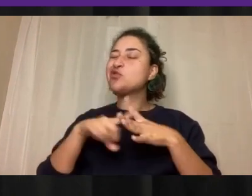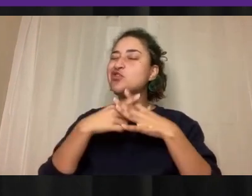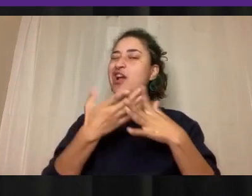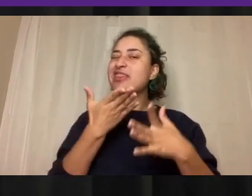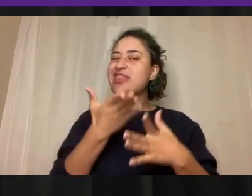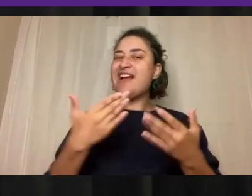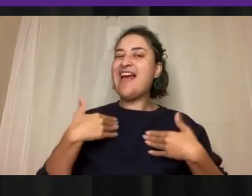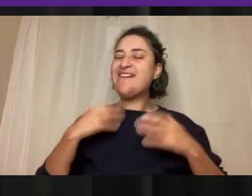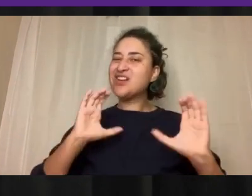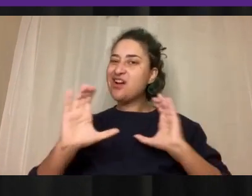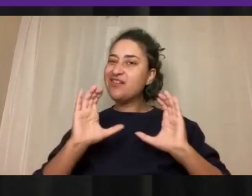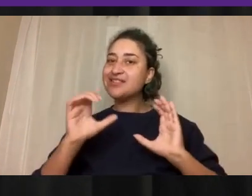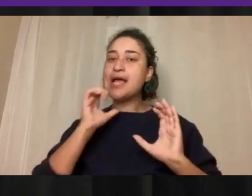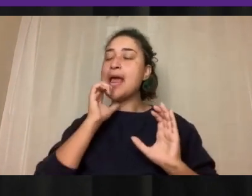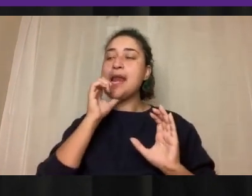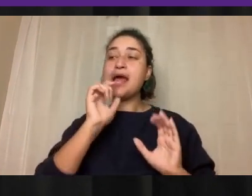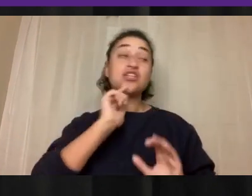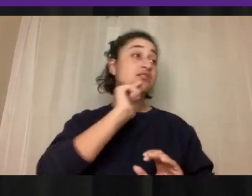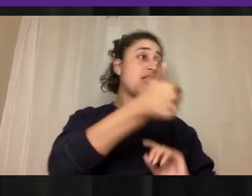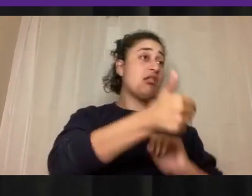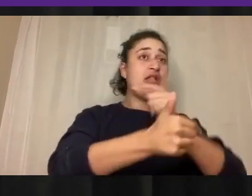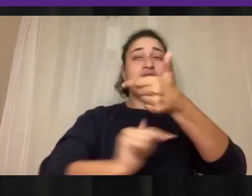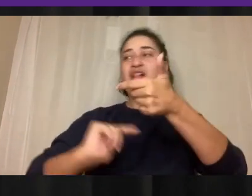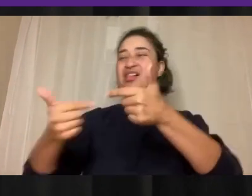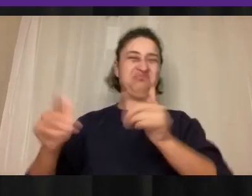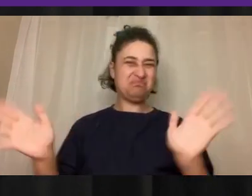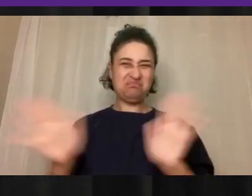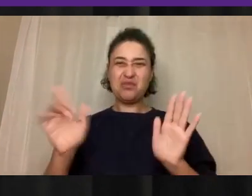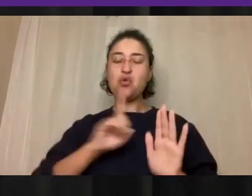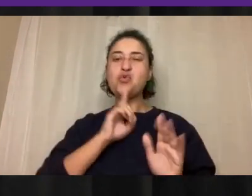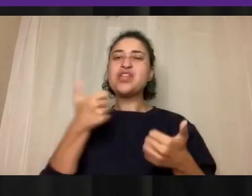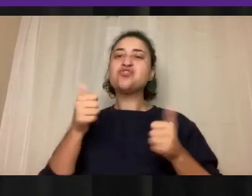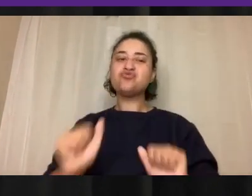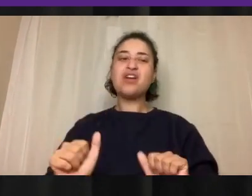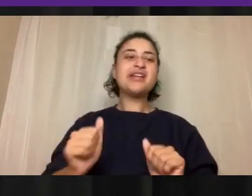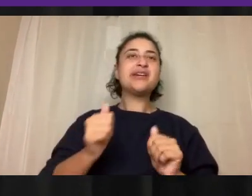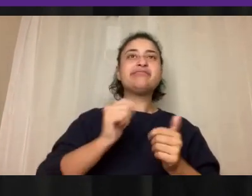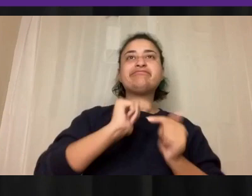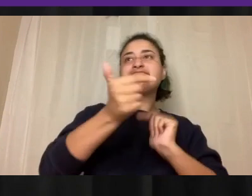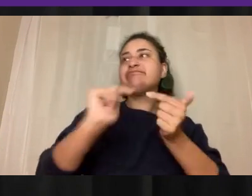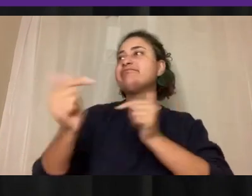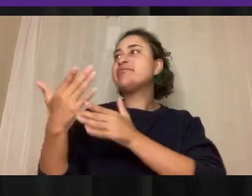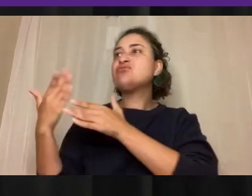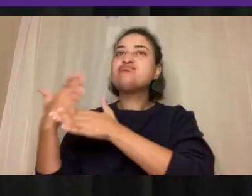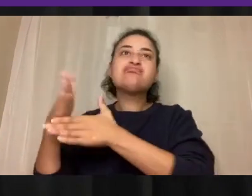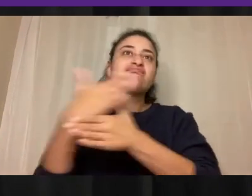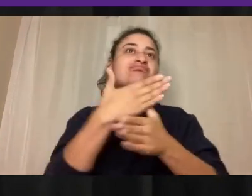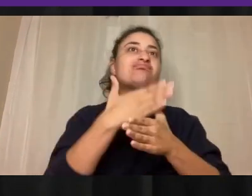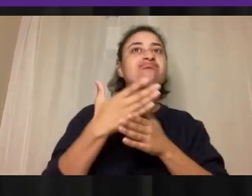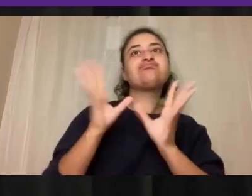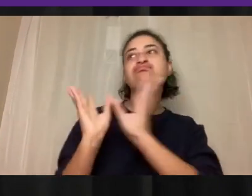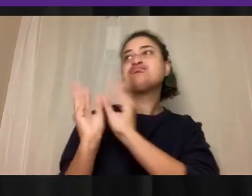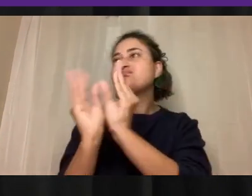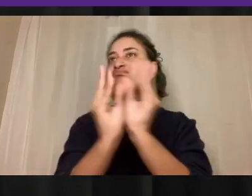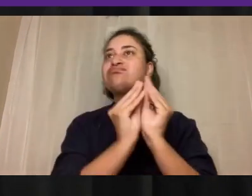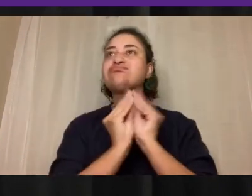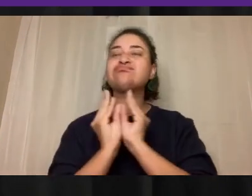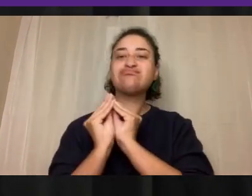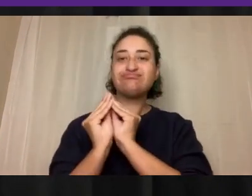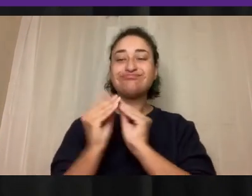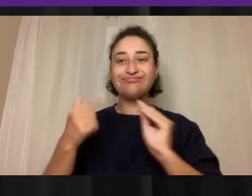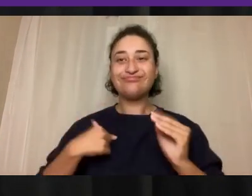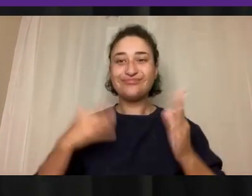just you talk, I talk, but really try to engage each other. And I, as your maybe able facilitator, will help us try and do